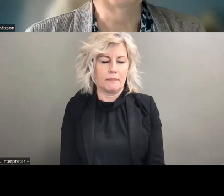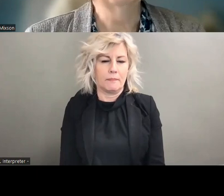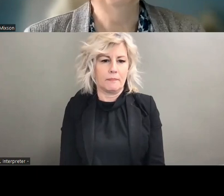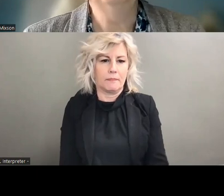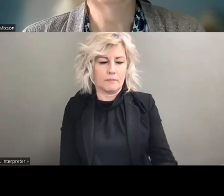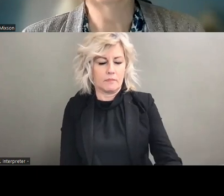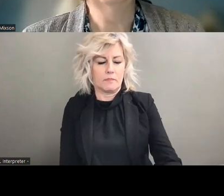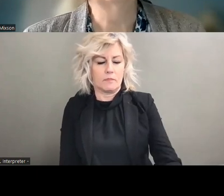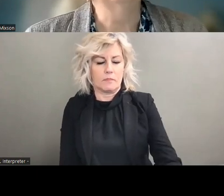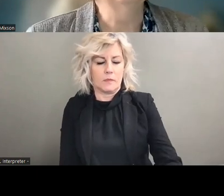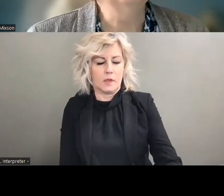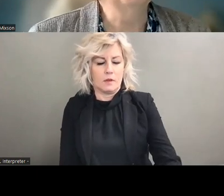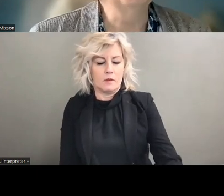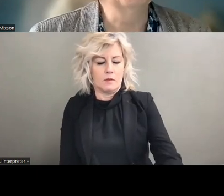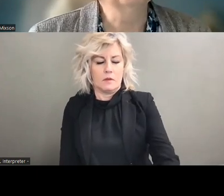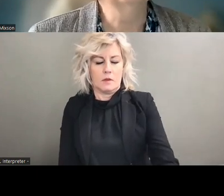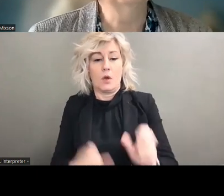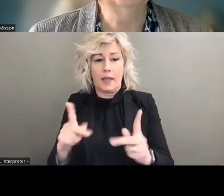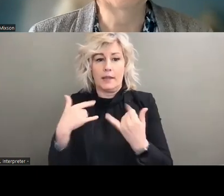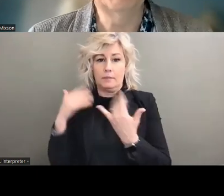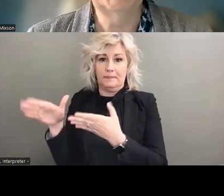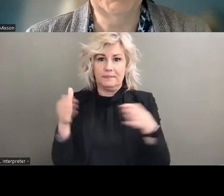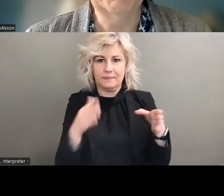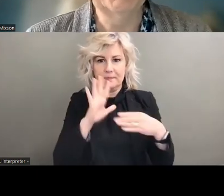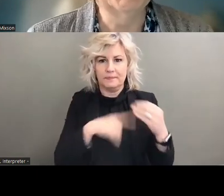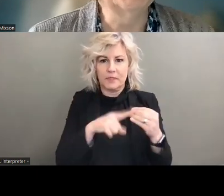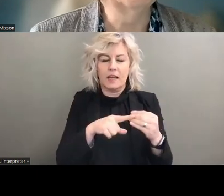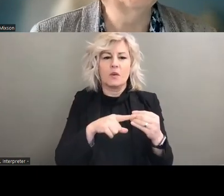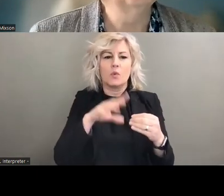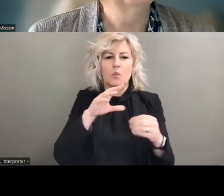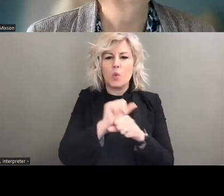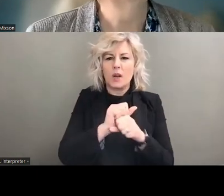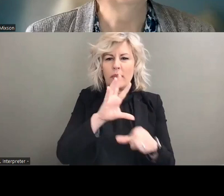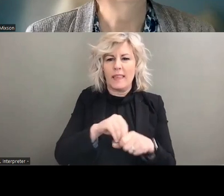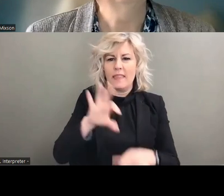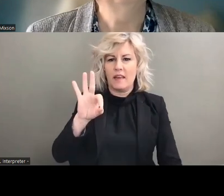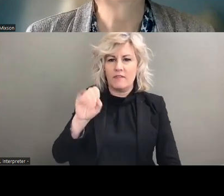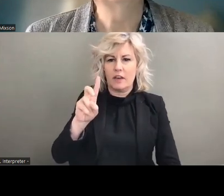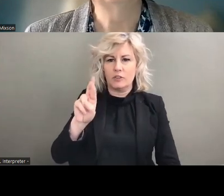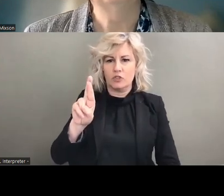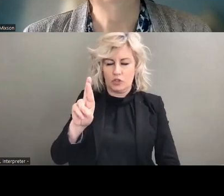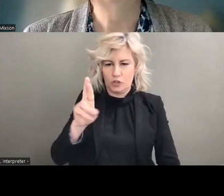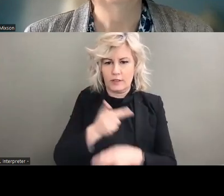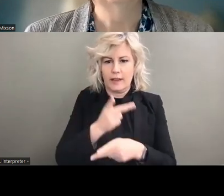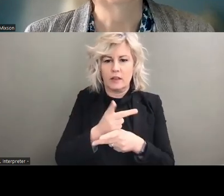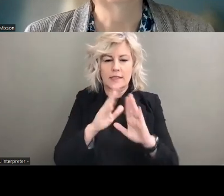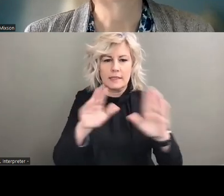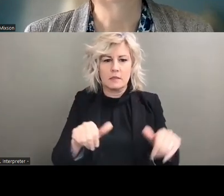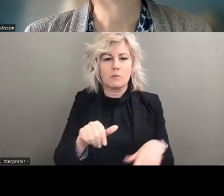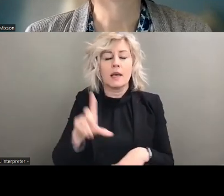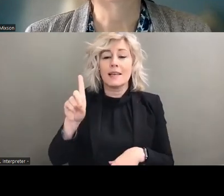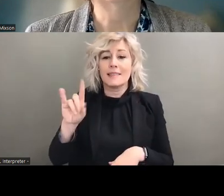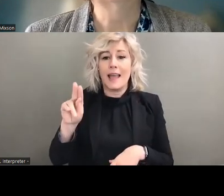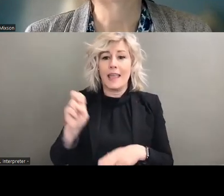Okay, I want to pivot real quick to the work we're doing in the foster care system. So Diane mentioned to you all